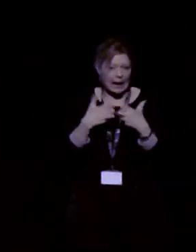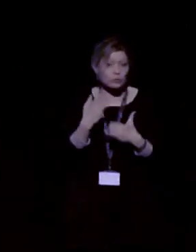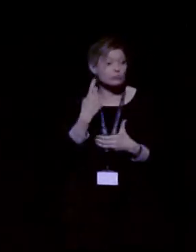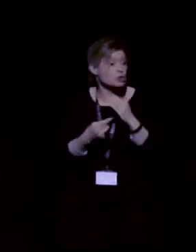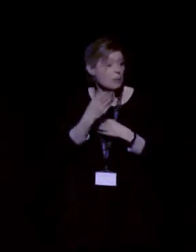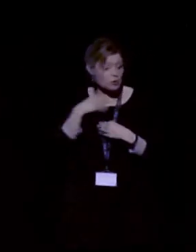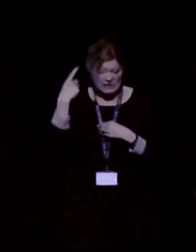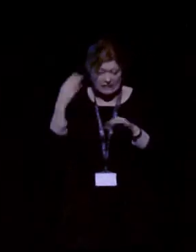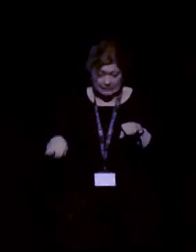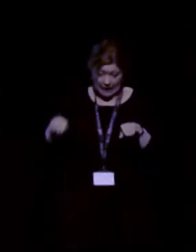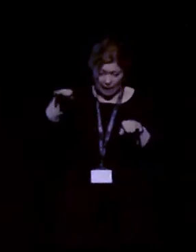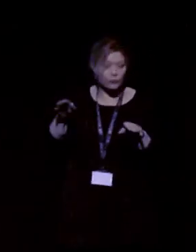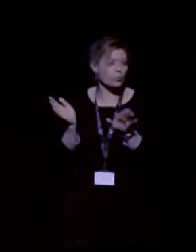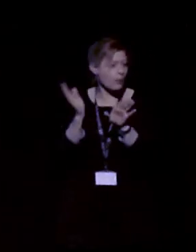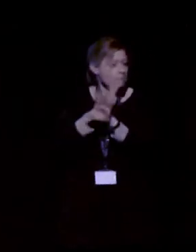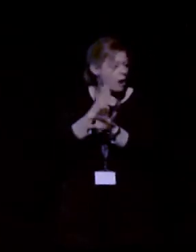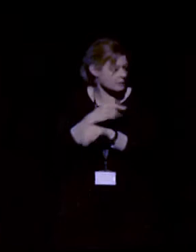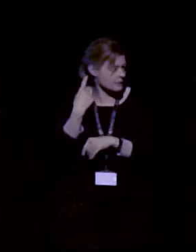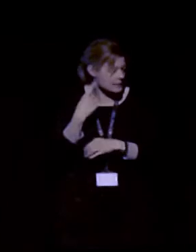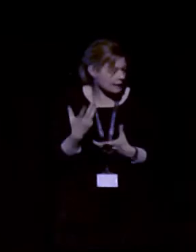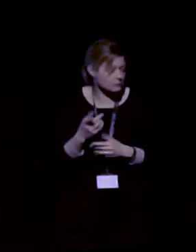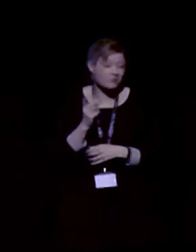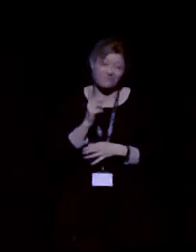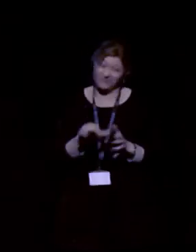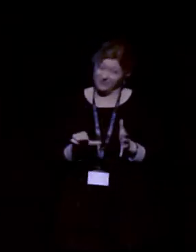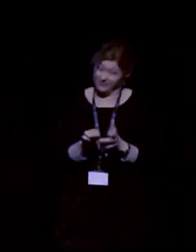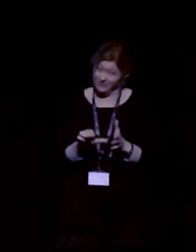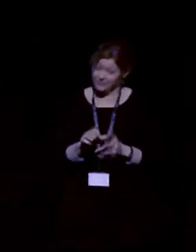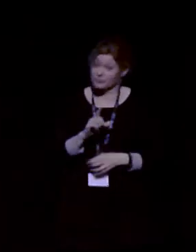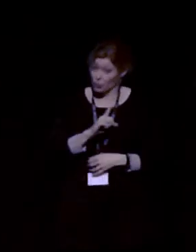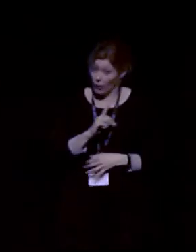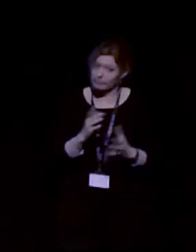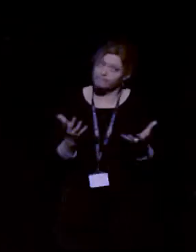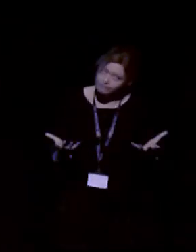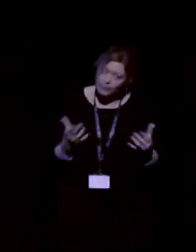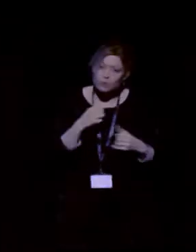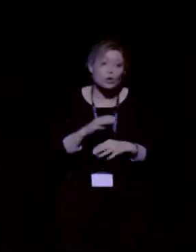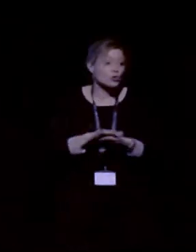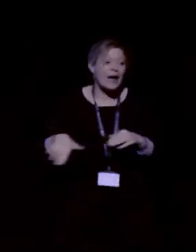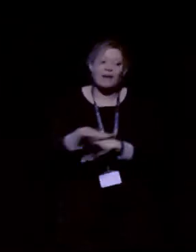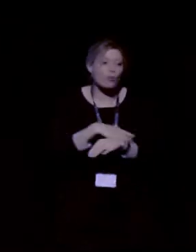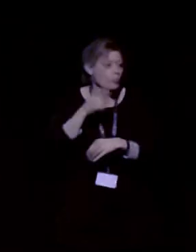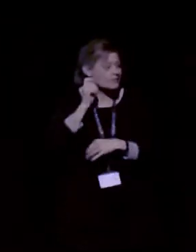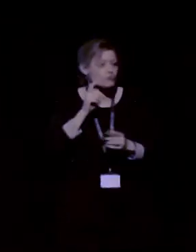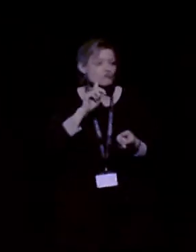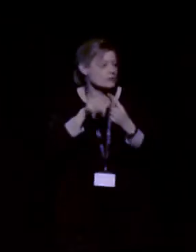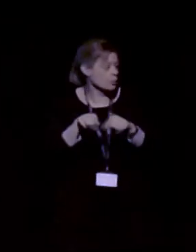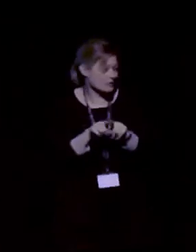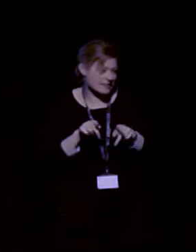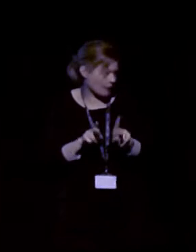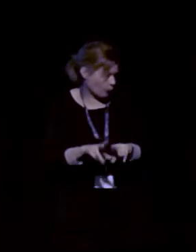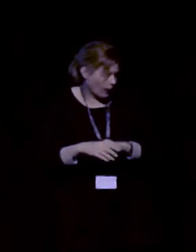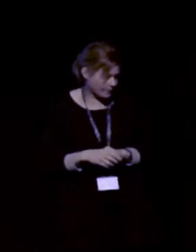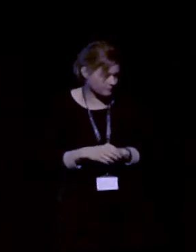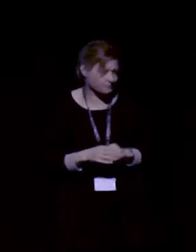that there's some problem. The effect is highly variable between individuals. So for some people, you